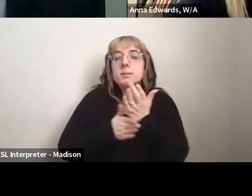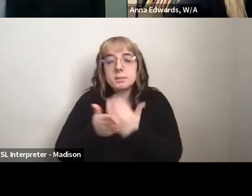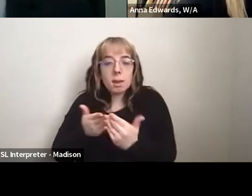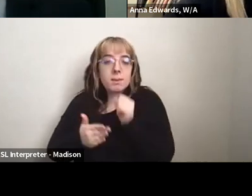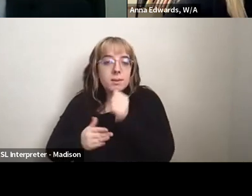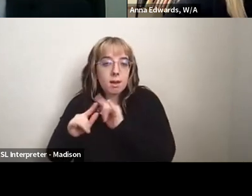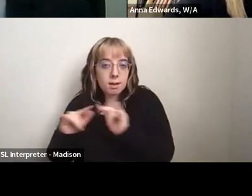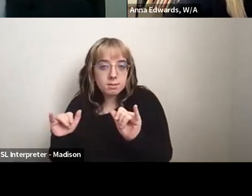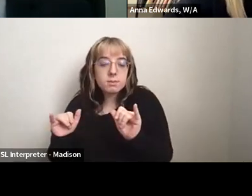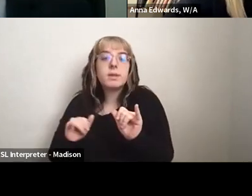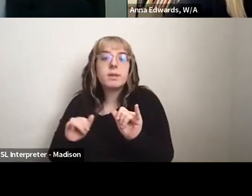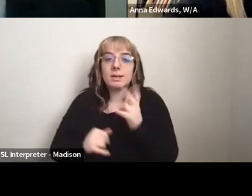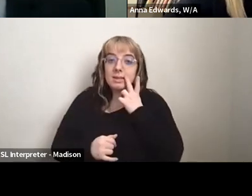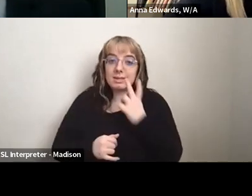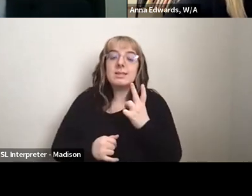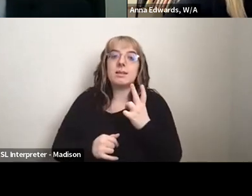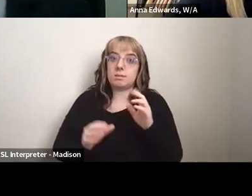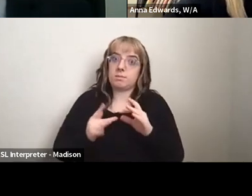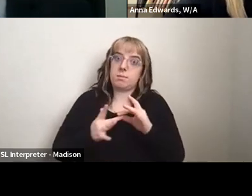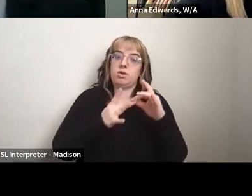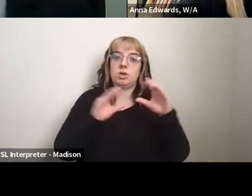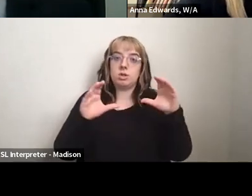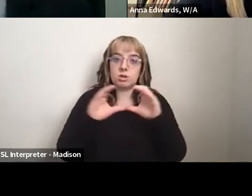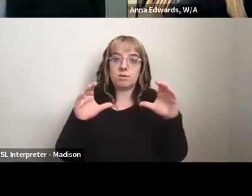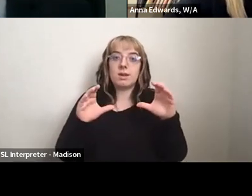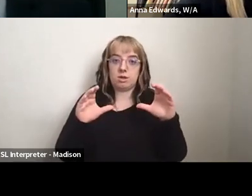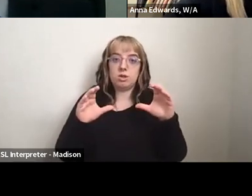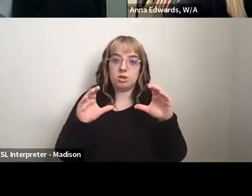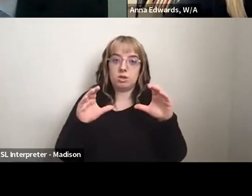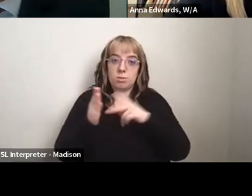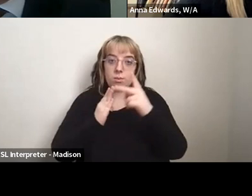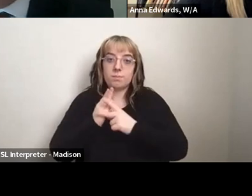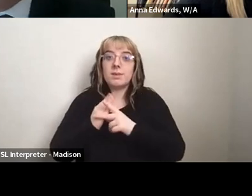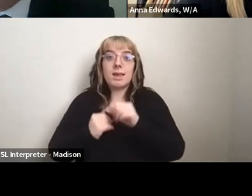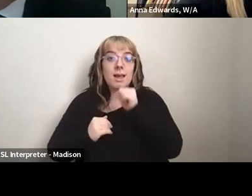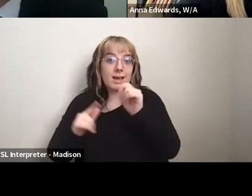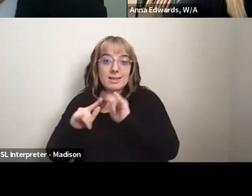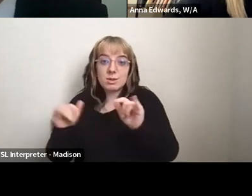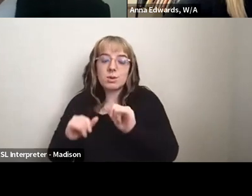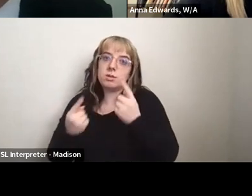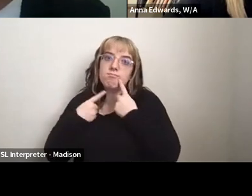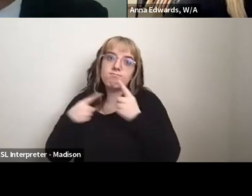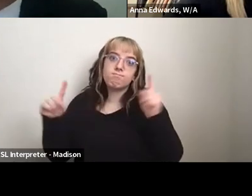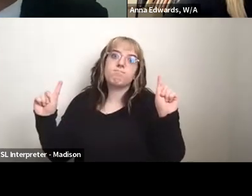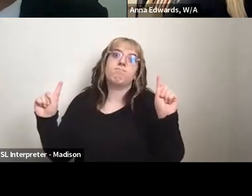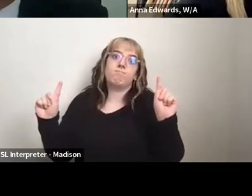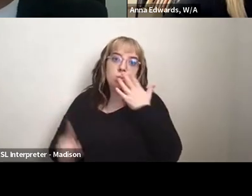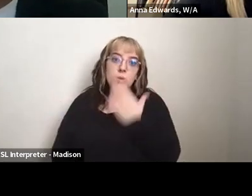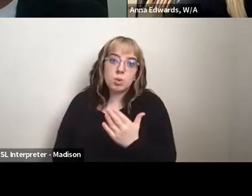have seen especially in our certification programs, the asynchronous really works well.